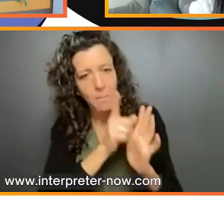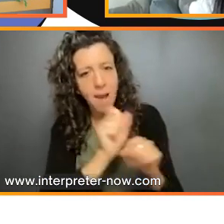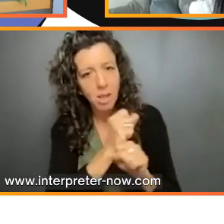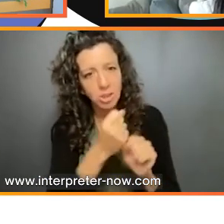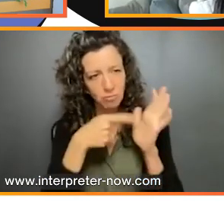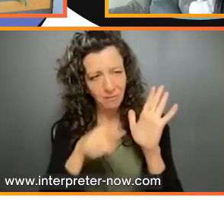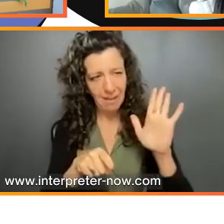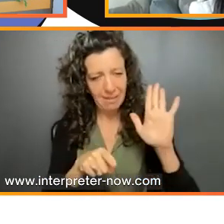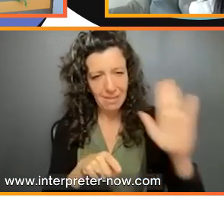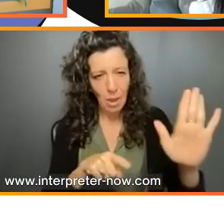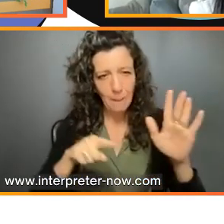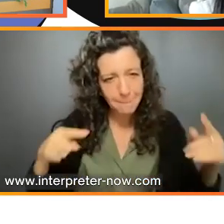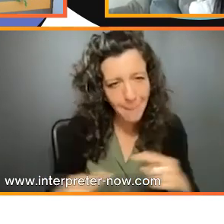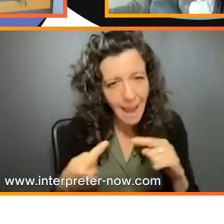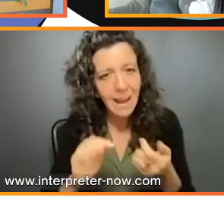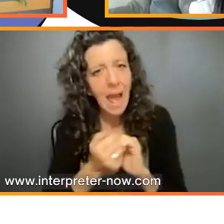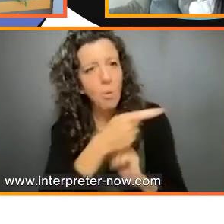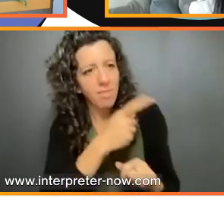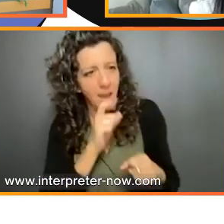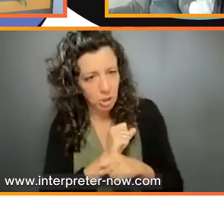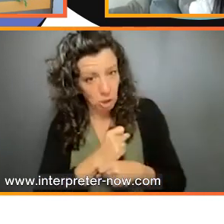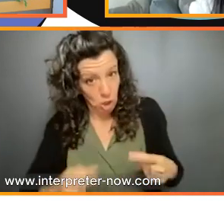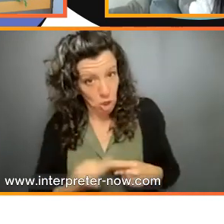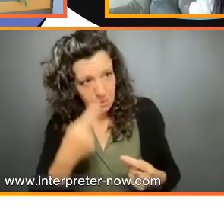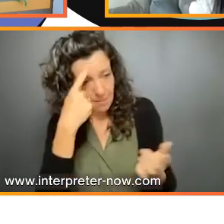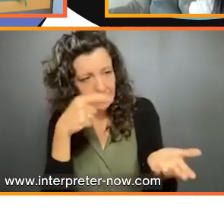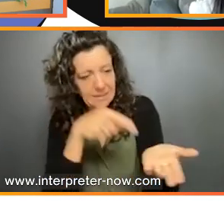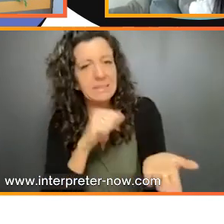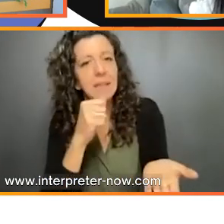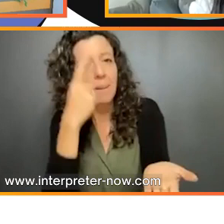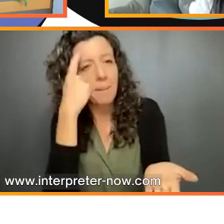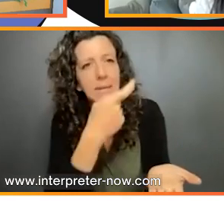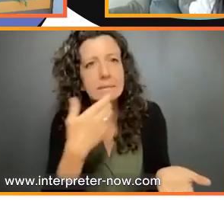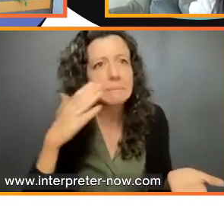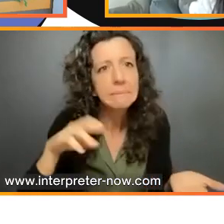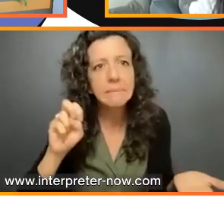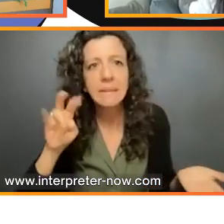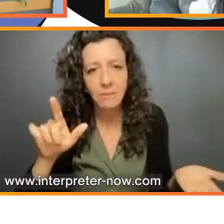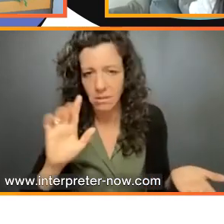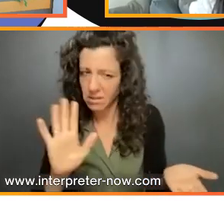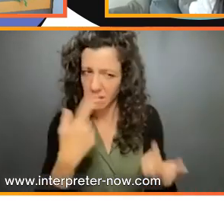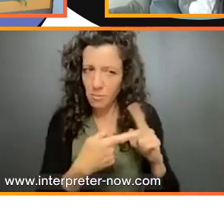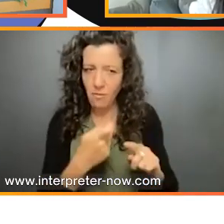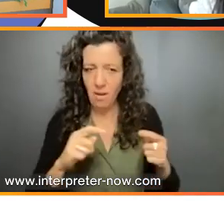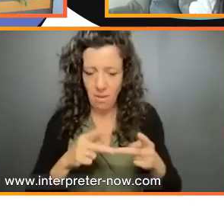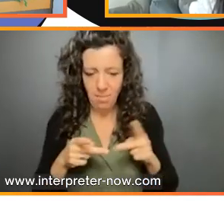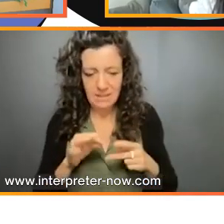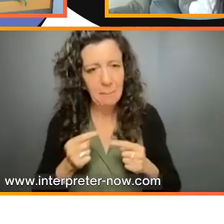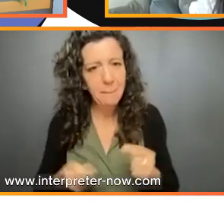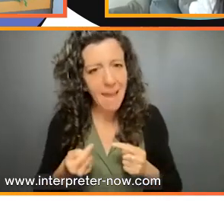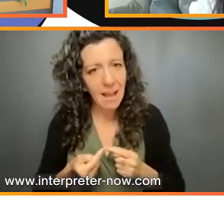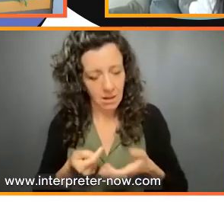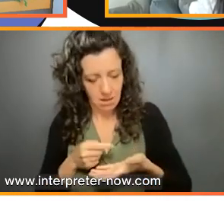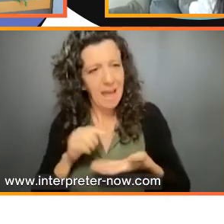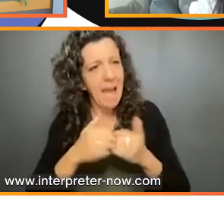is so important, not only for our individual joy, personally and professionally, but also as it relates to